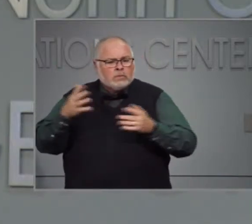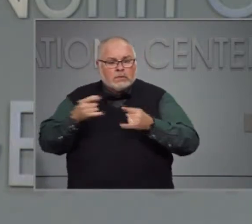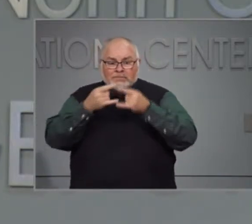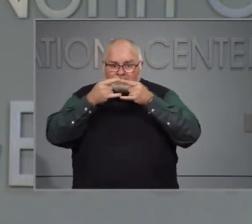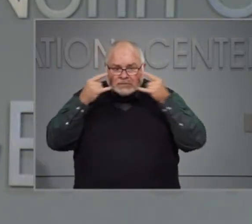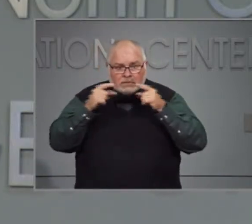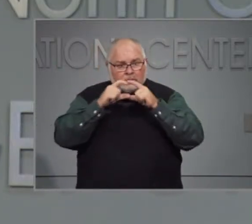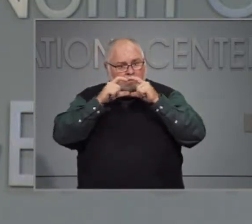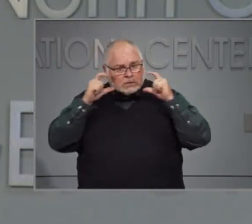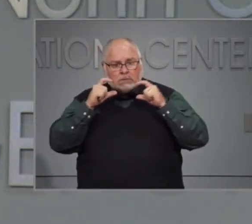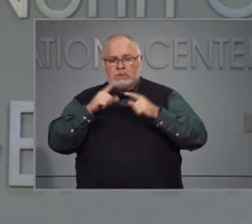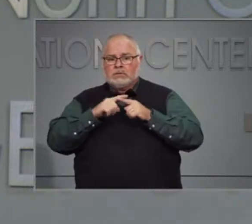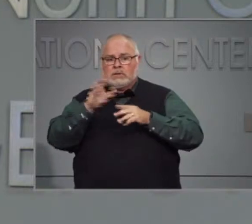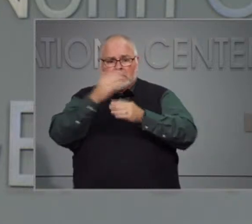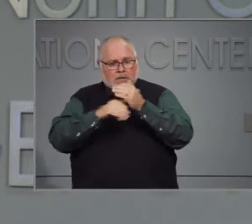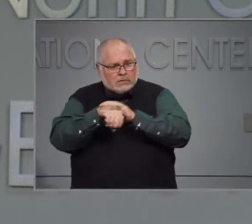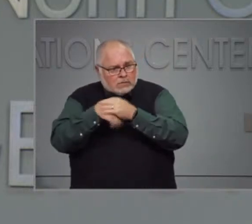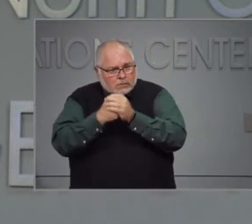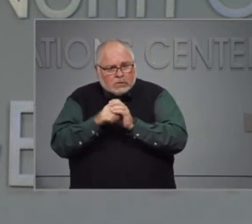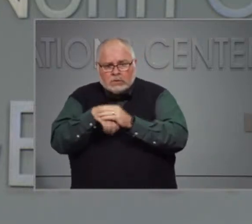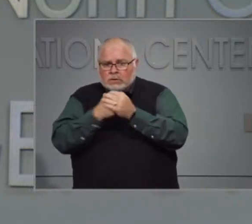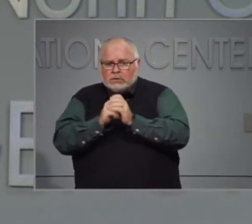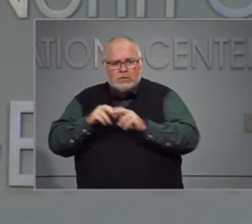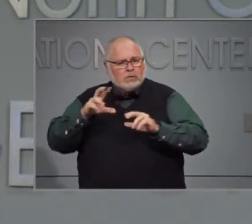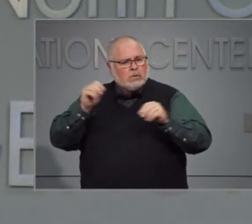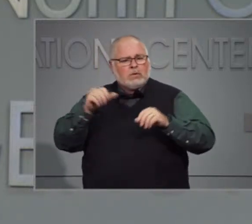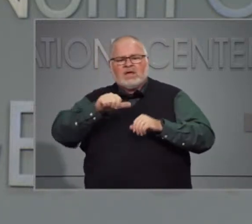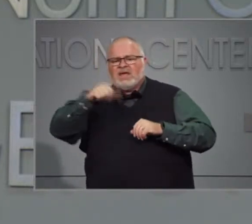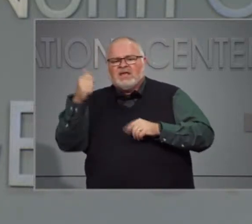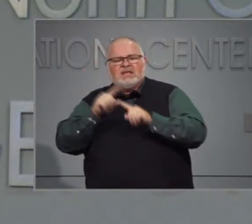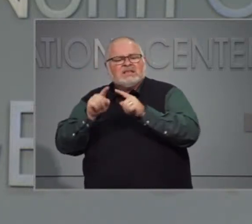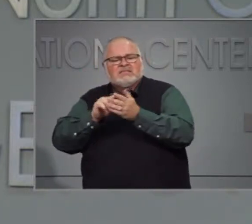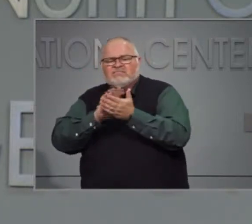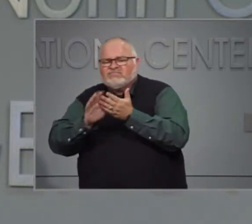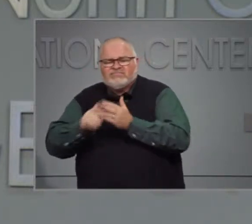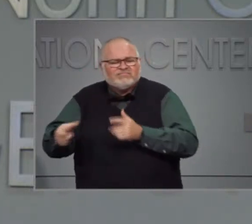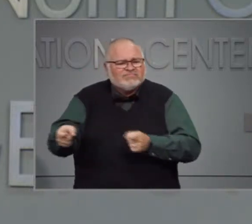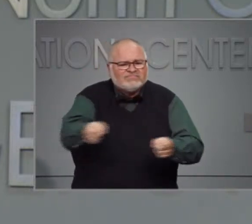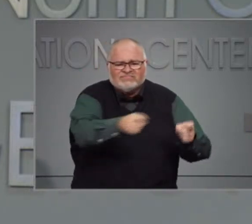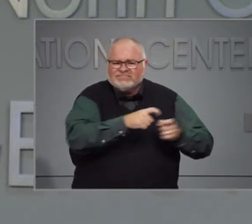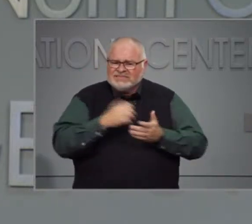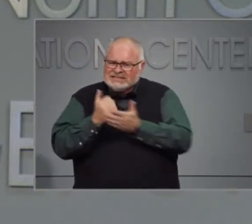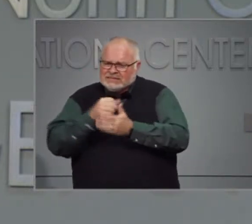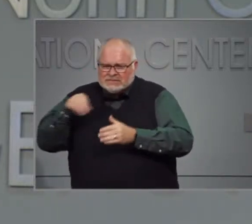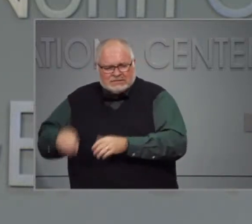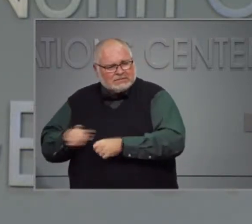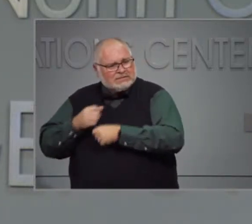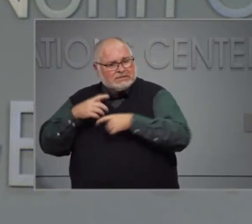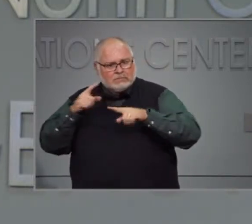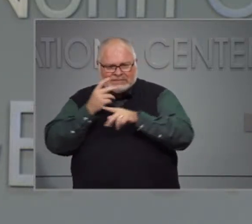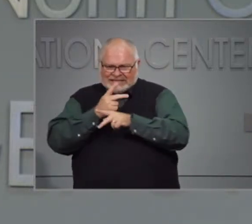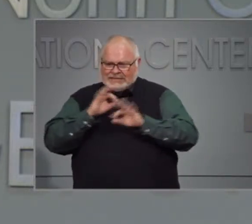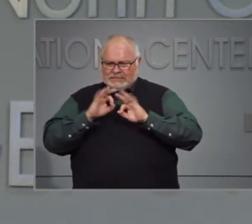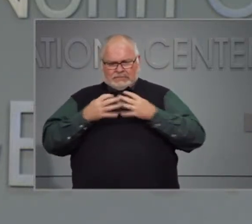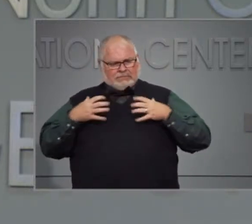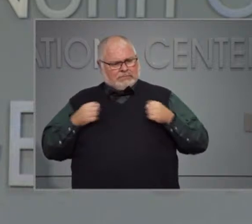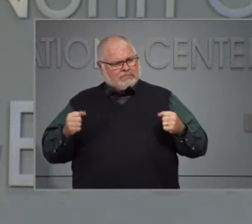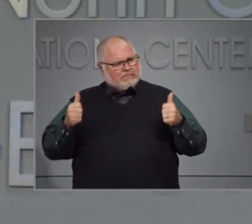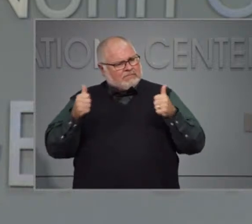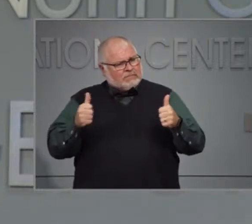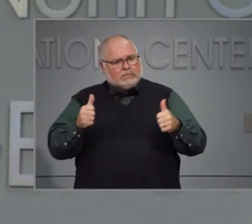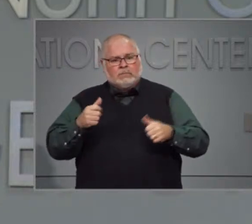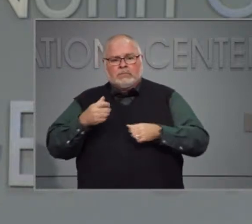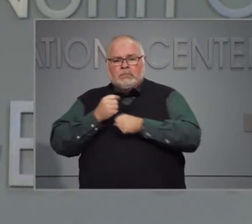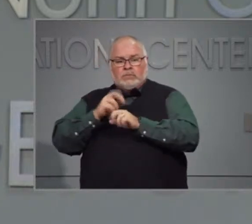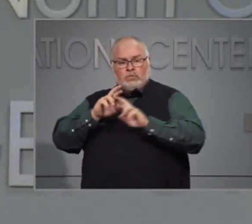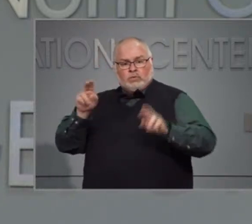coverings, hand sanitizer, and cleaning products to keep your family healthy. Visit readync.org for a